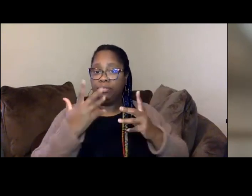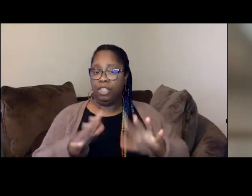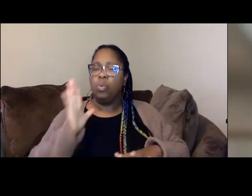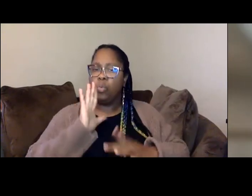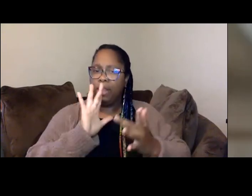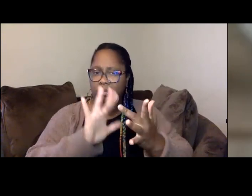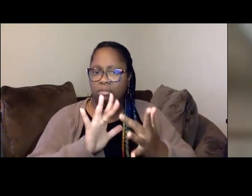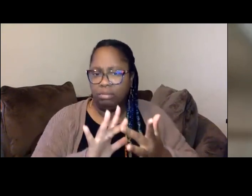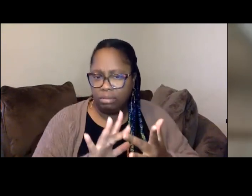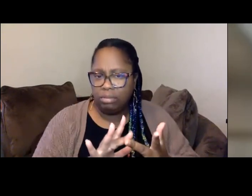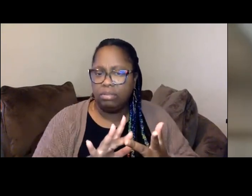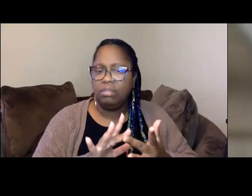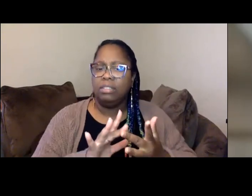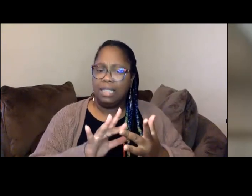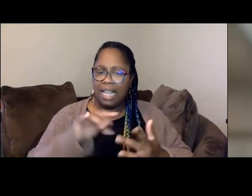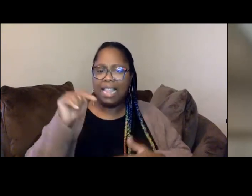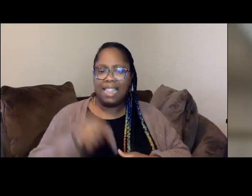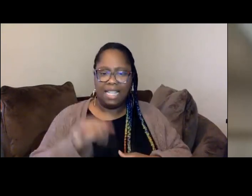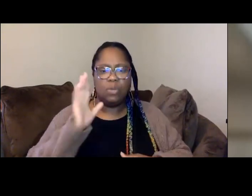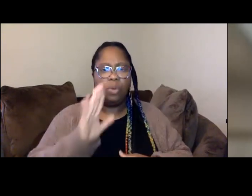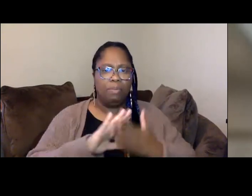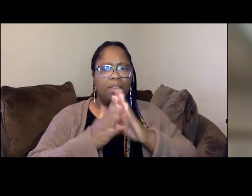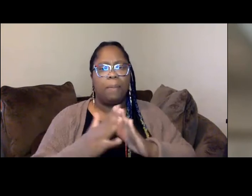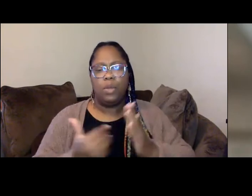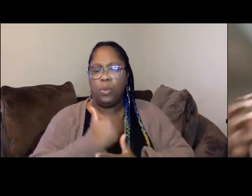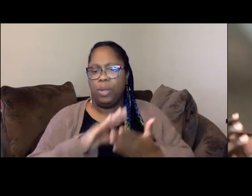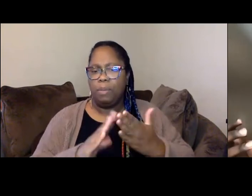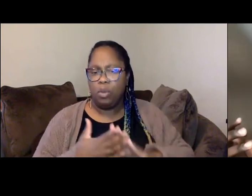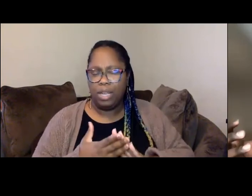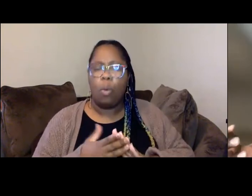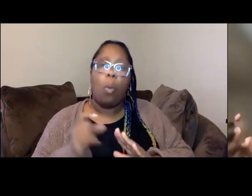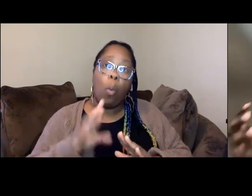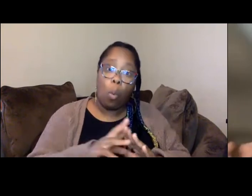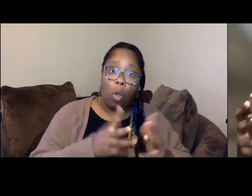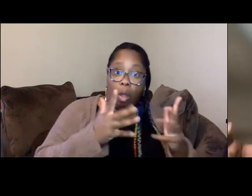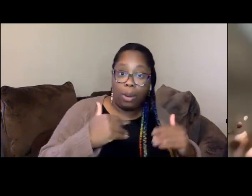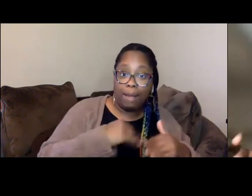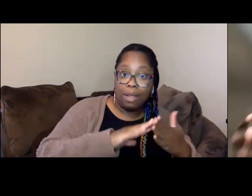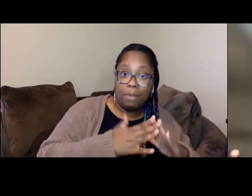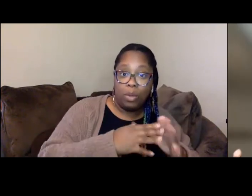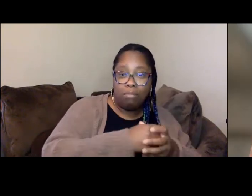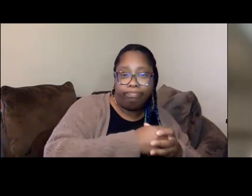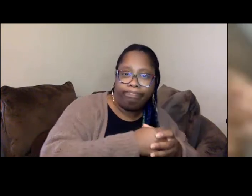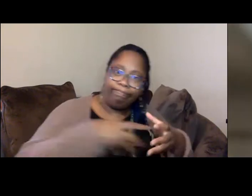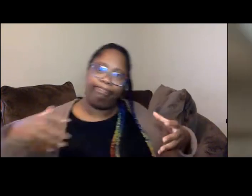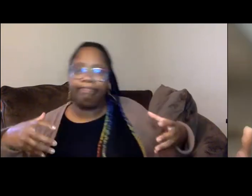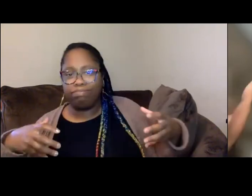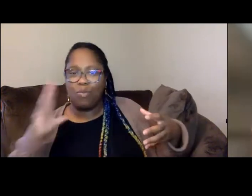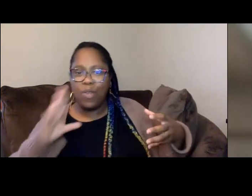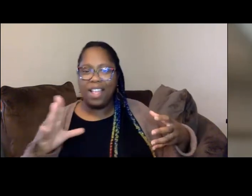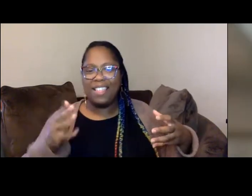you. And then this will be your new community, right? Or an expansion of a community if you're already plugged into LA. So